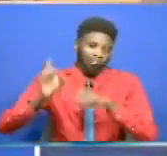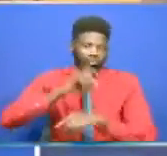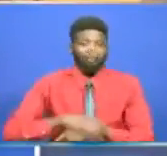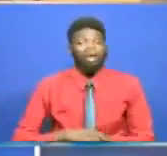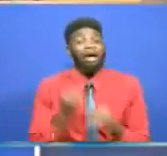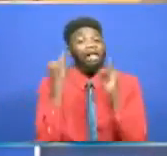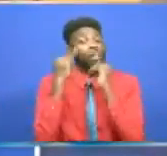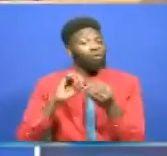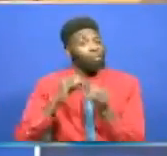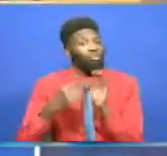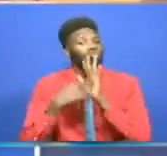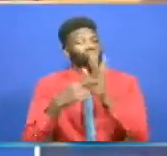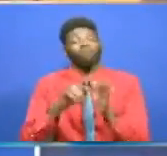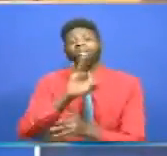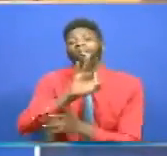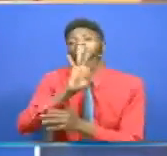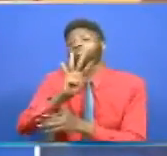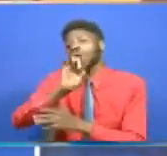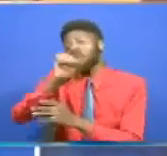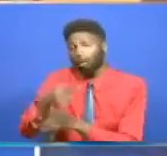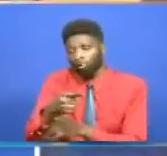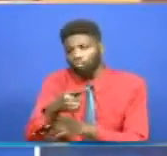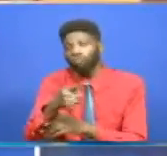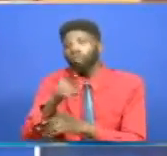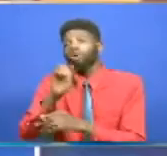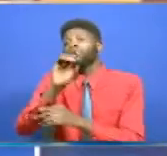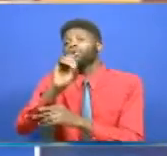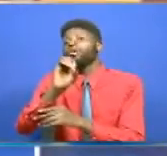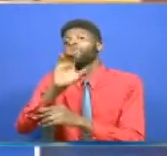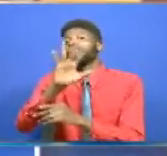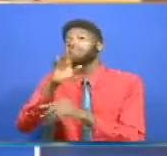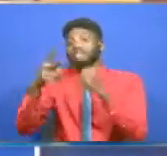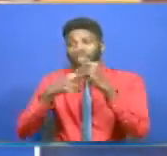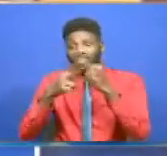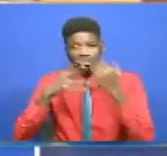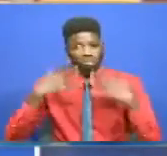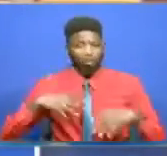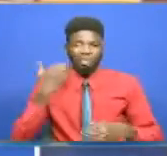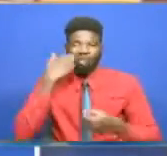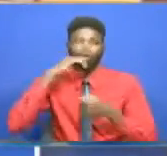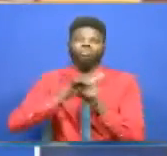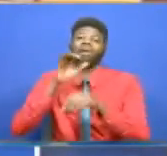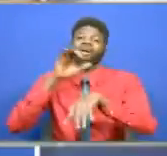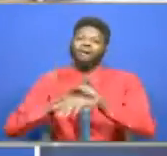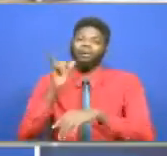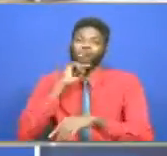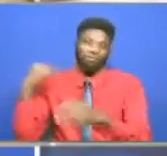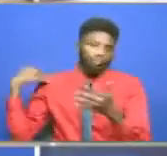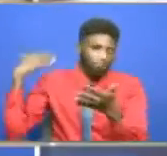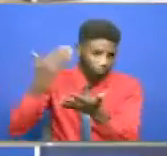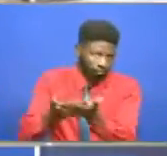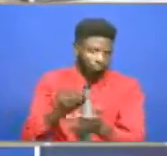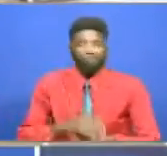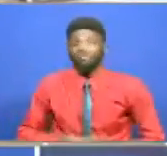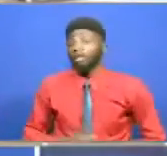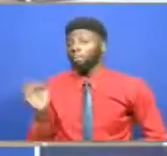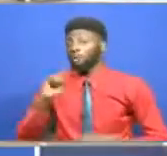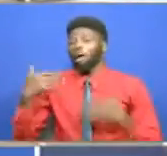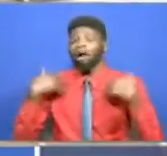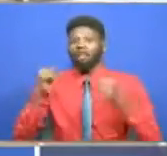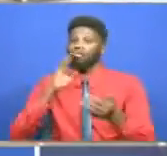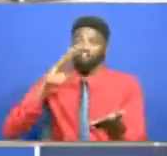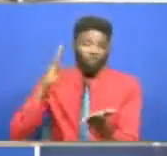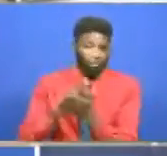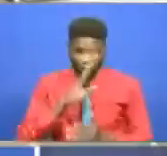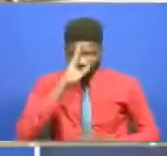indicating 34,057 persons have tested positive for the deadly virus in the country so far. The Minister of Health confirming on